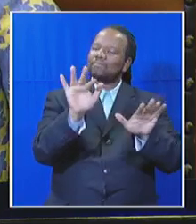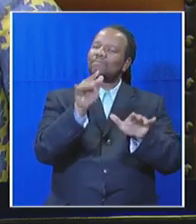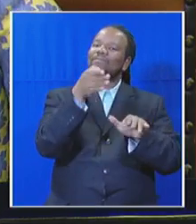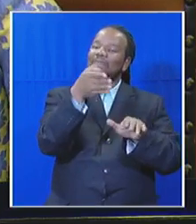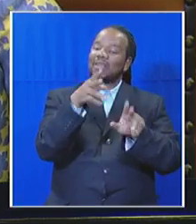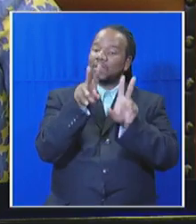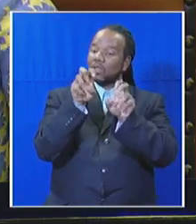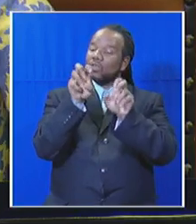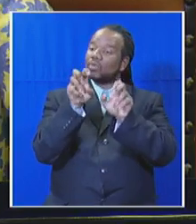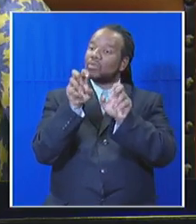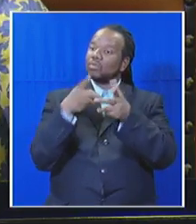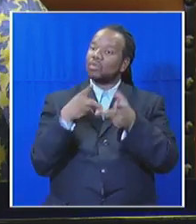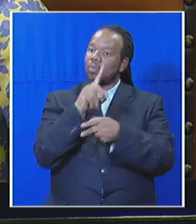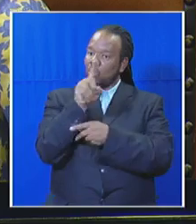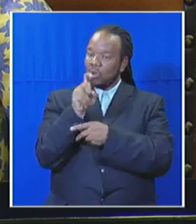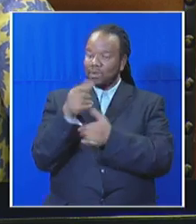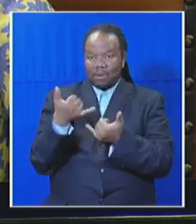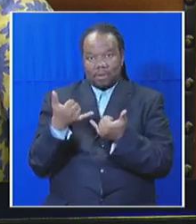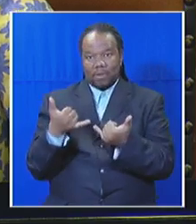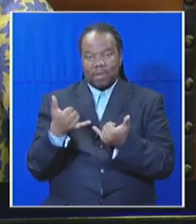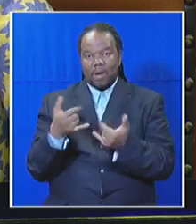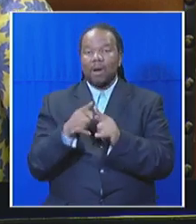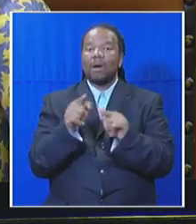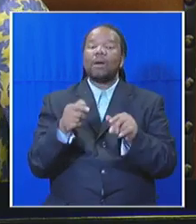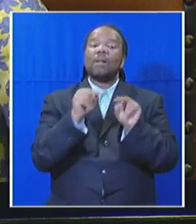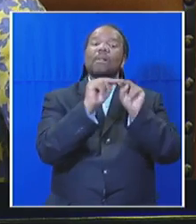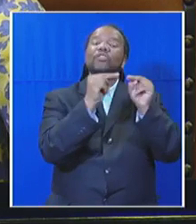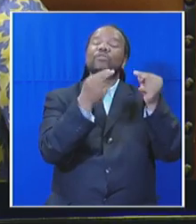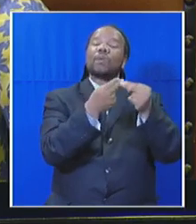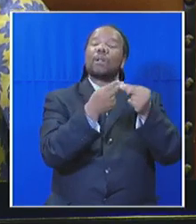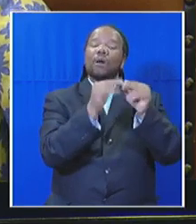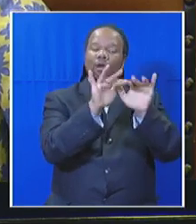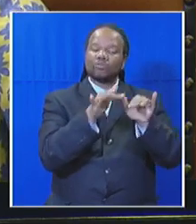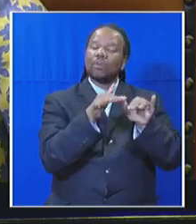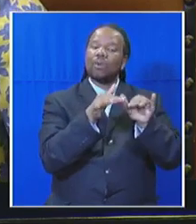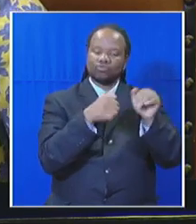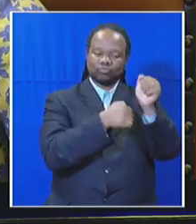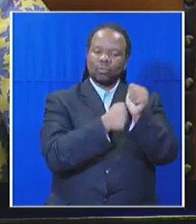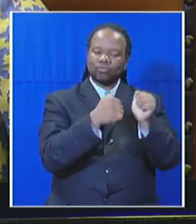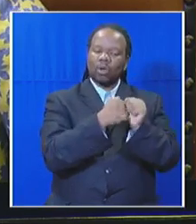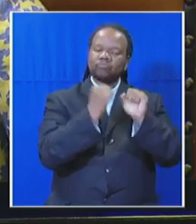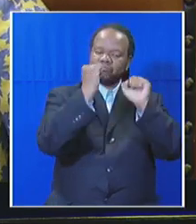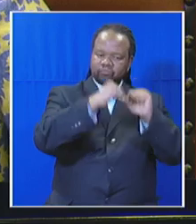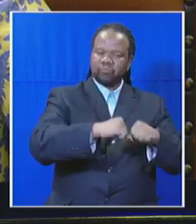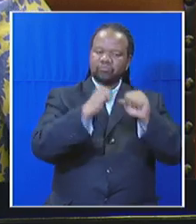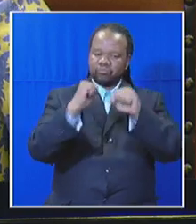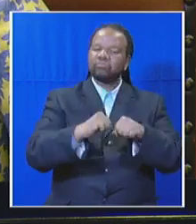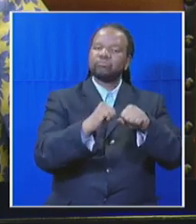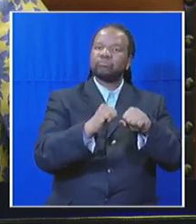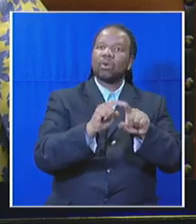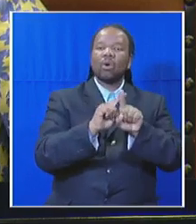structure which is a structure of the National Assembly, and all orders,